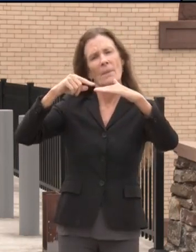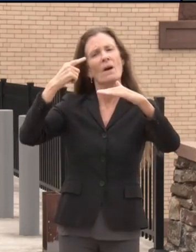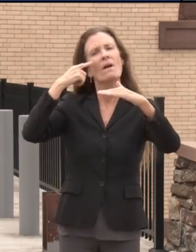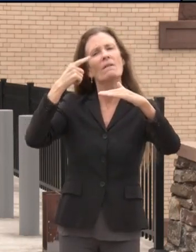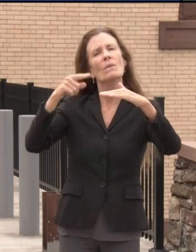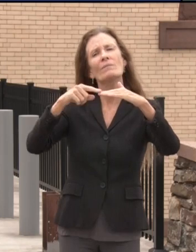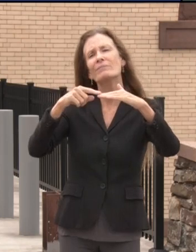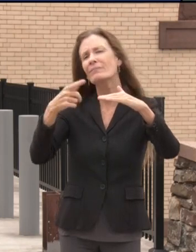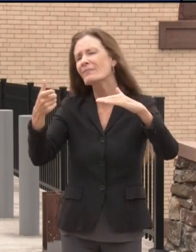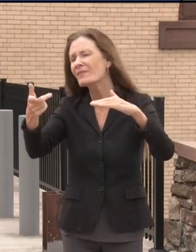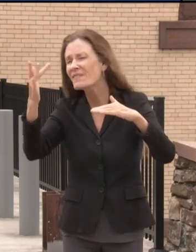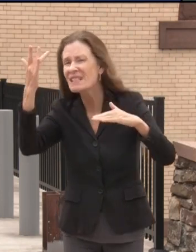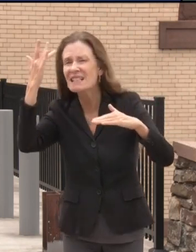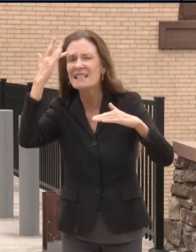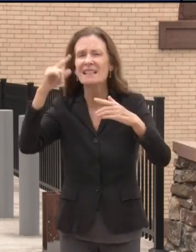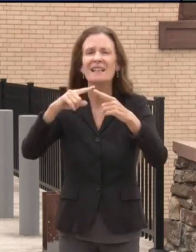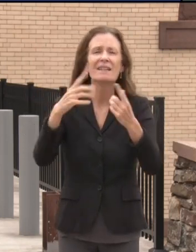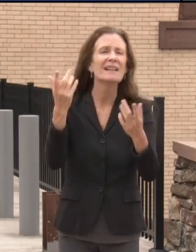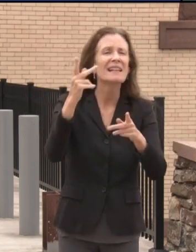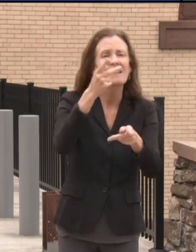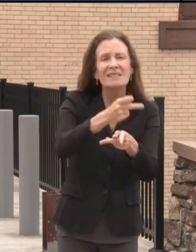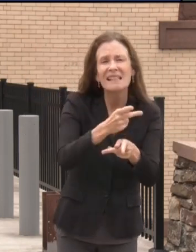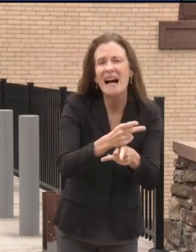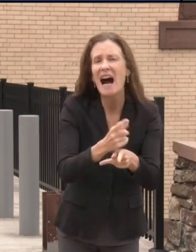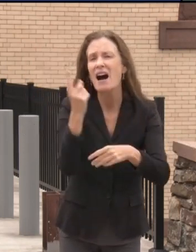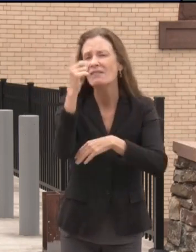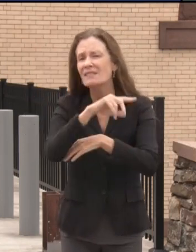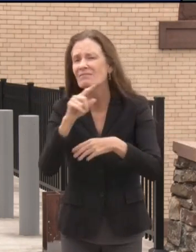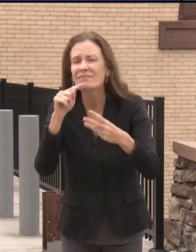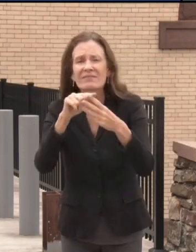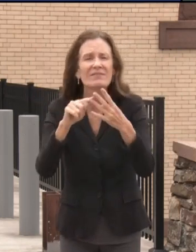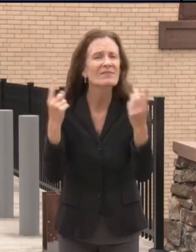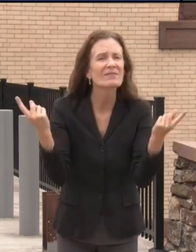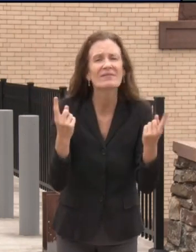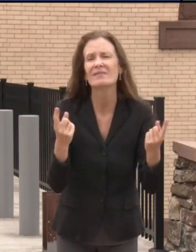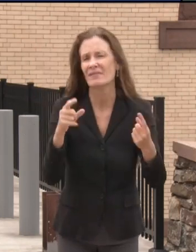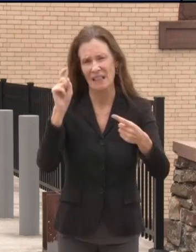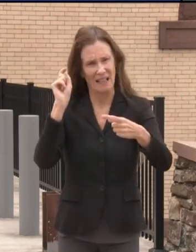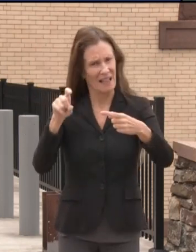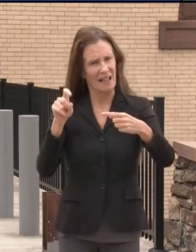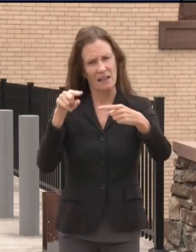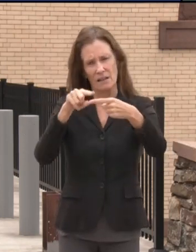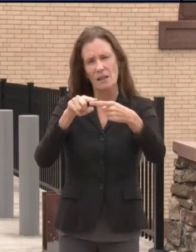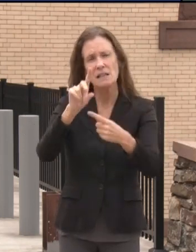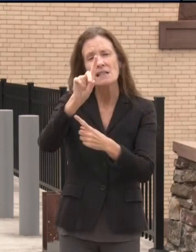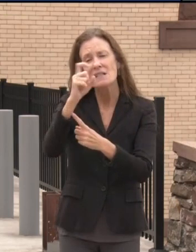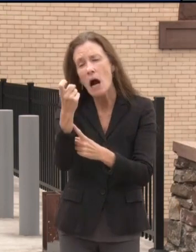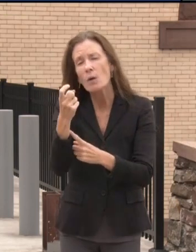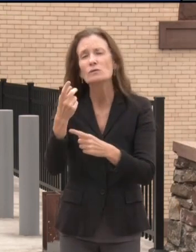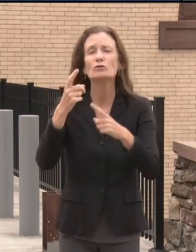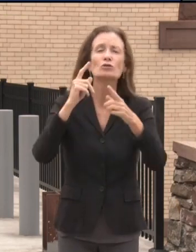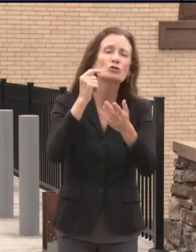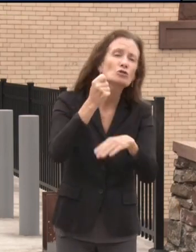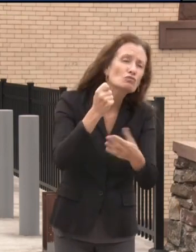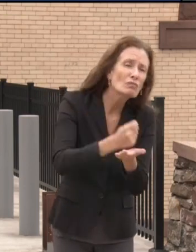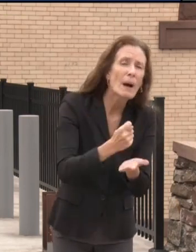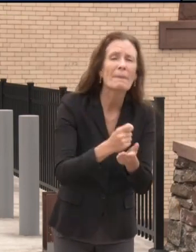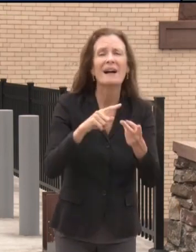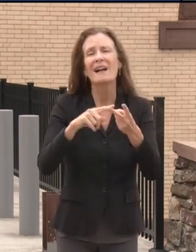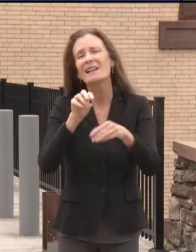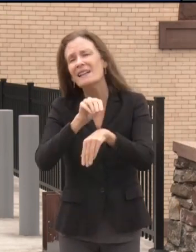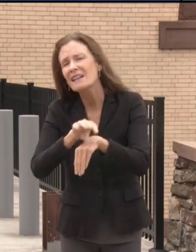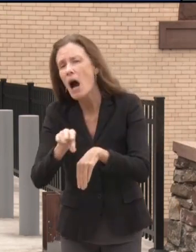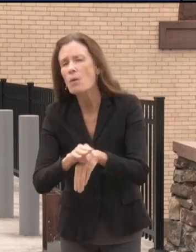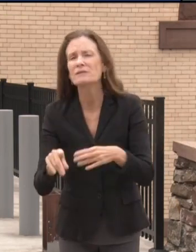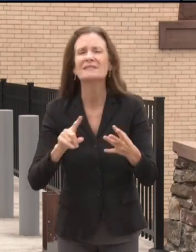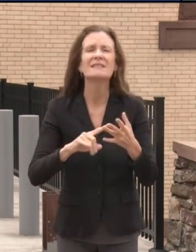an existing health condition, diagnosis, treatment, care, counseling, or other assistance for a physical, mental,